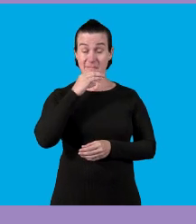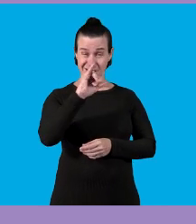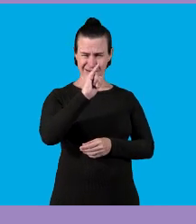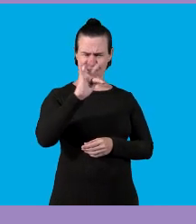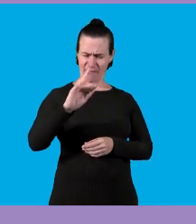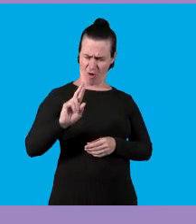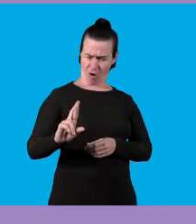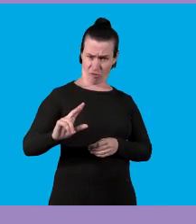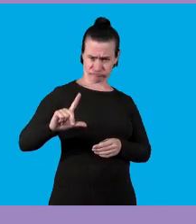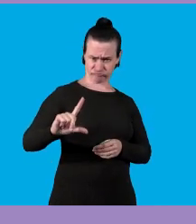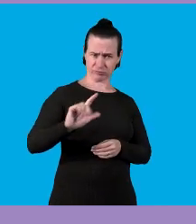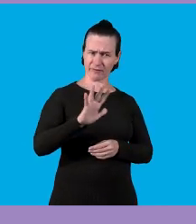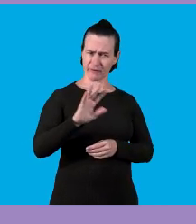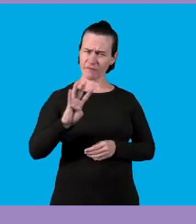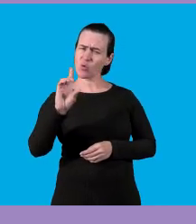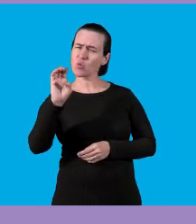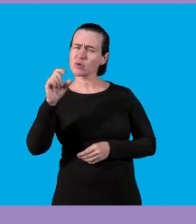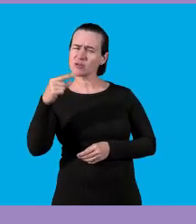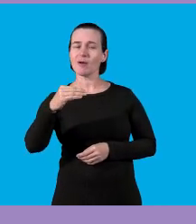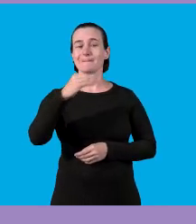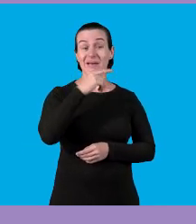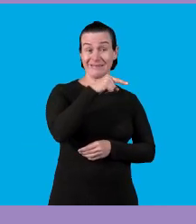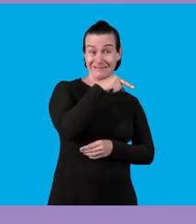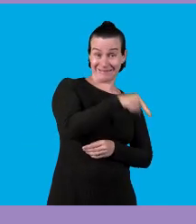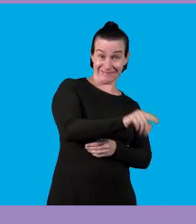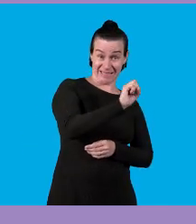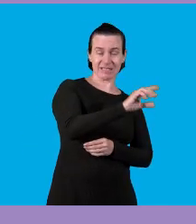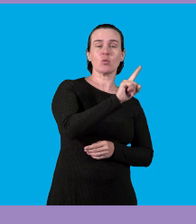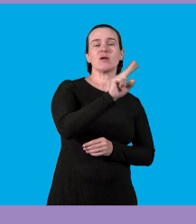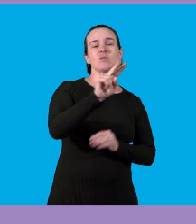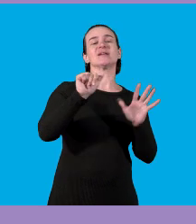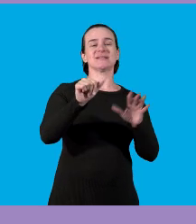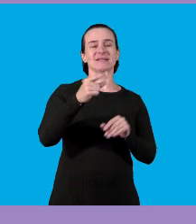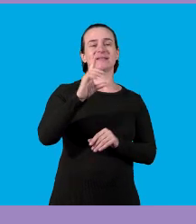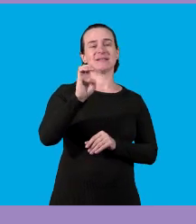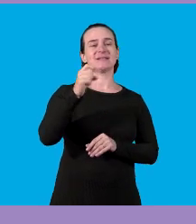therefore that means this one is 126 as well, and that one is 54 as well.